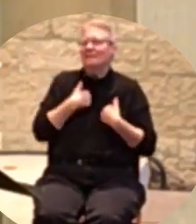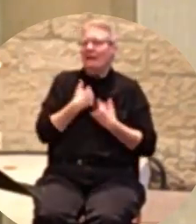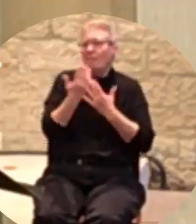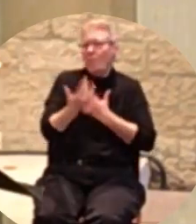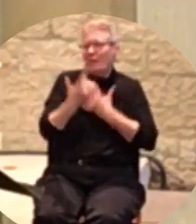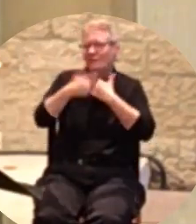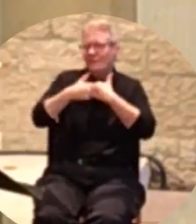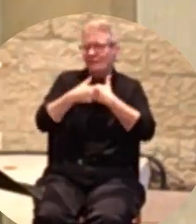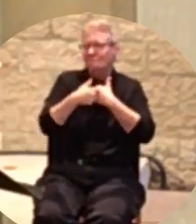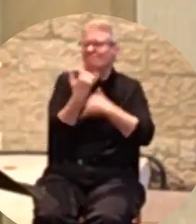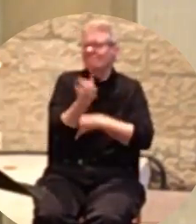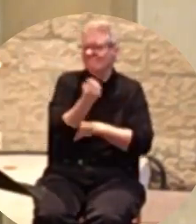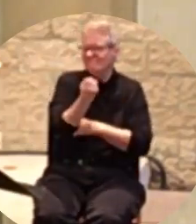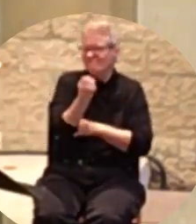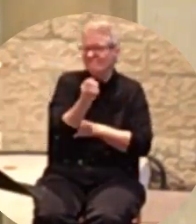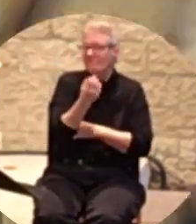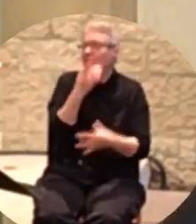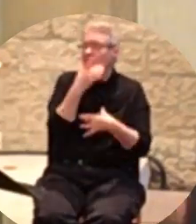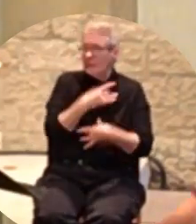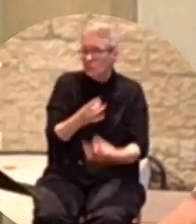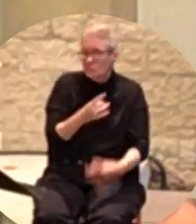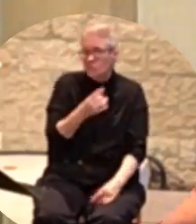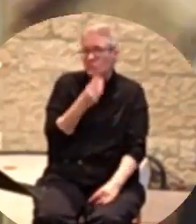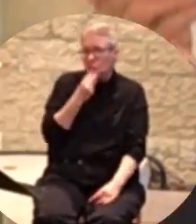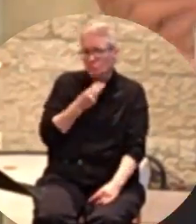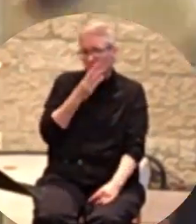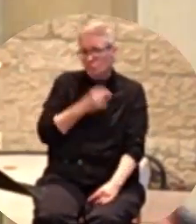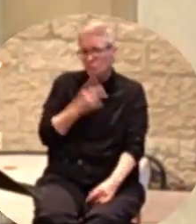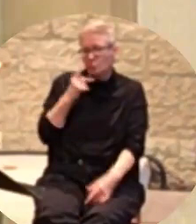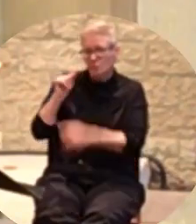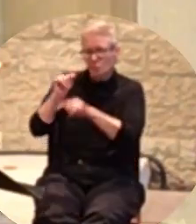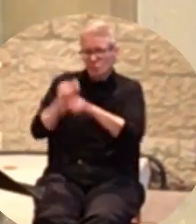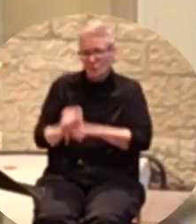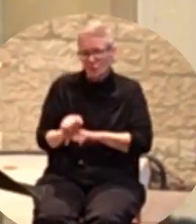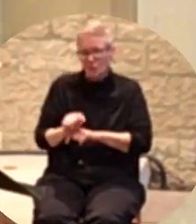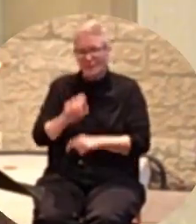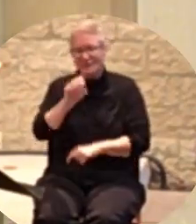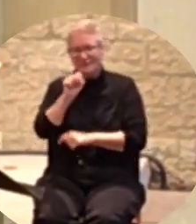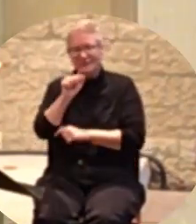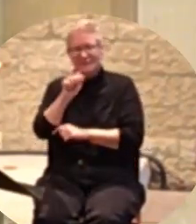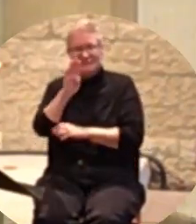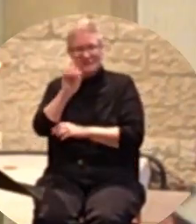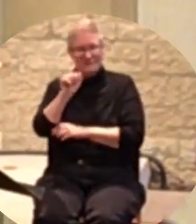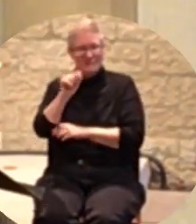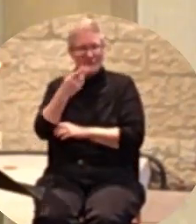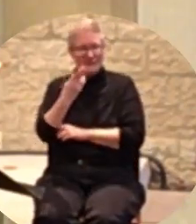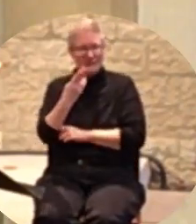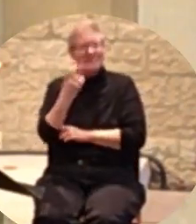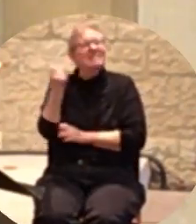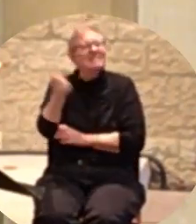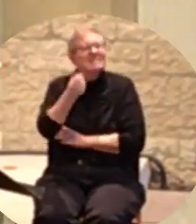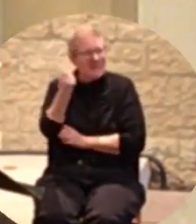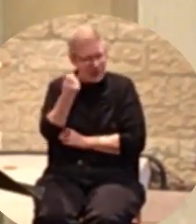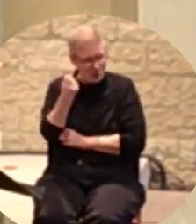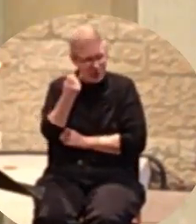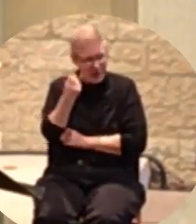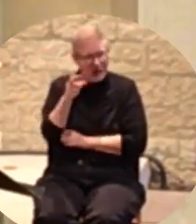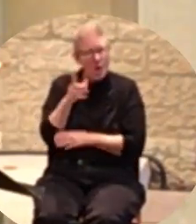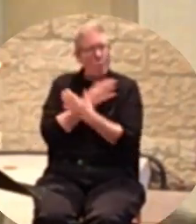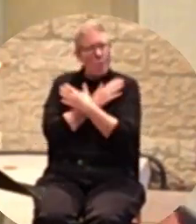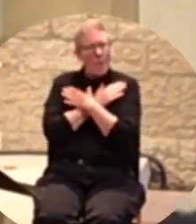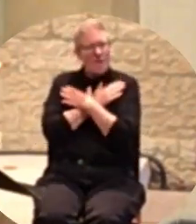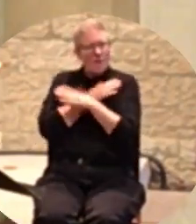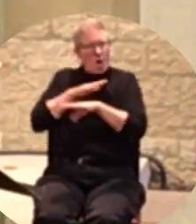interesting that in Jewish tradition, in Jewish holidays today, the Sabbath is a Saturday. It is resting on the